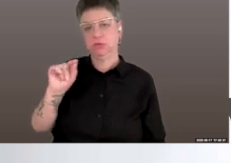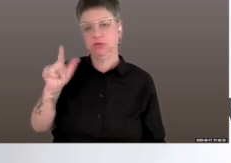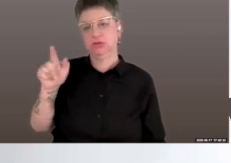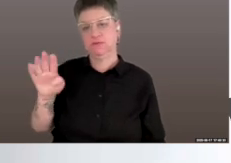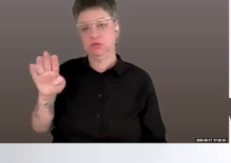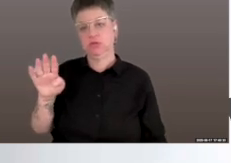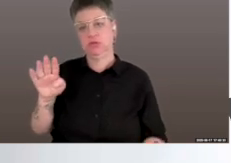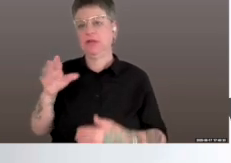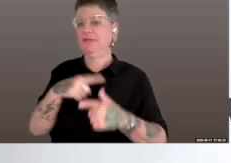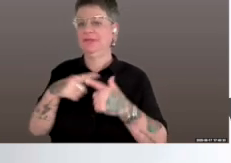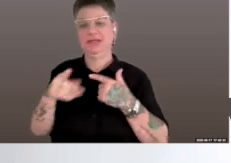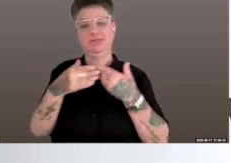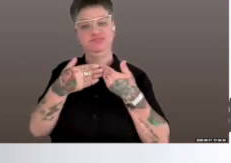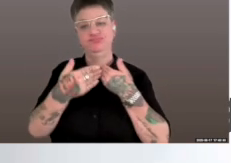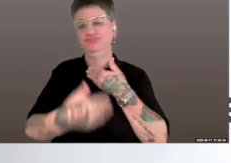for All programs.